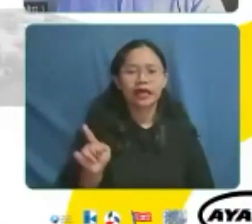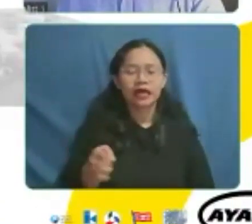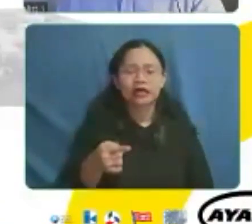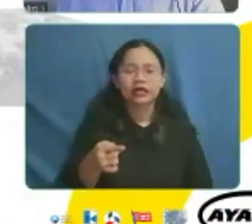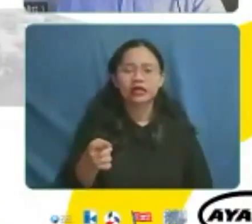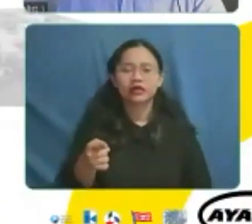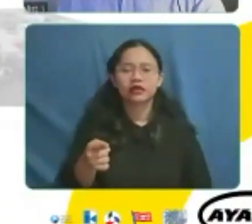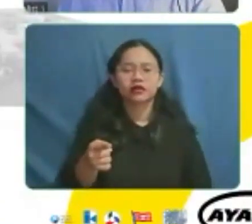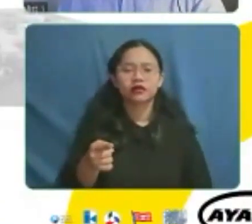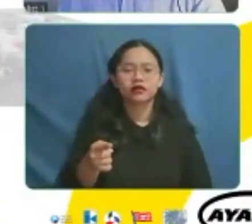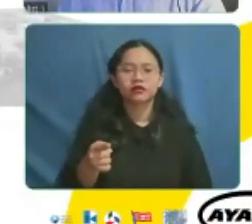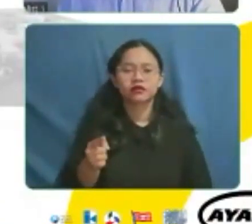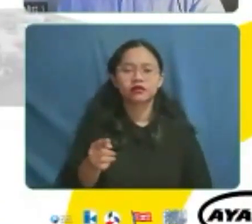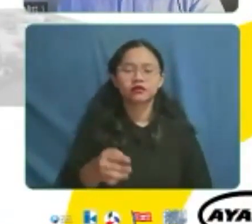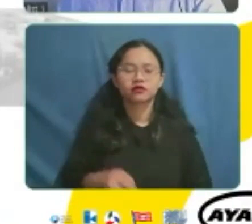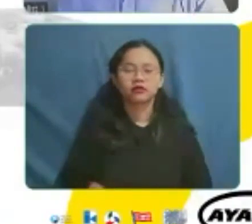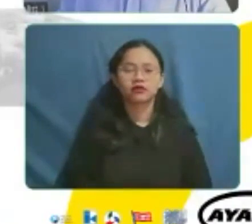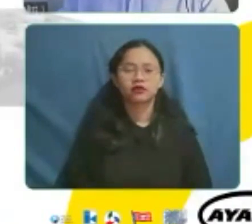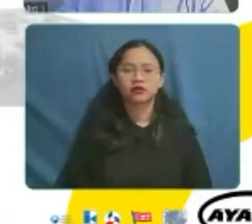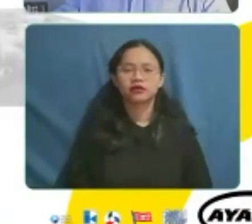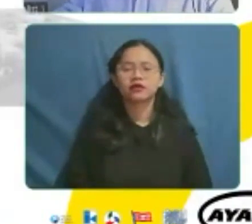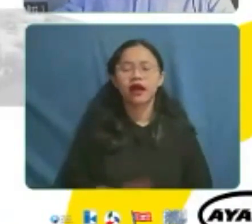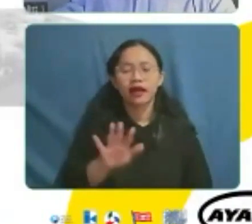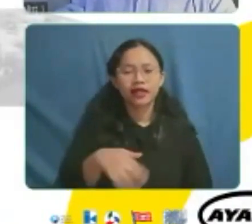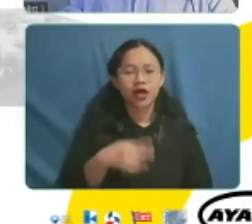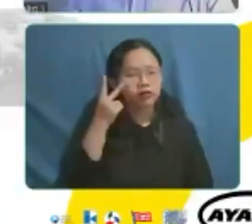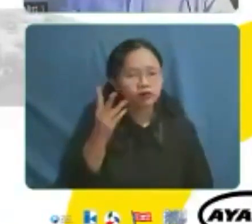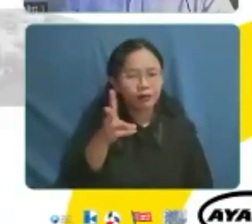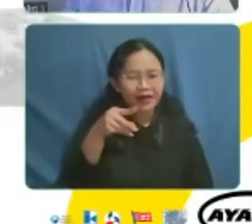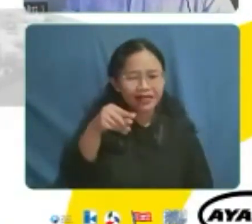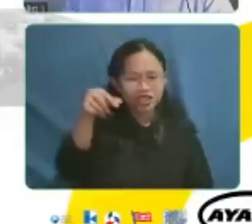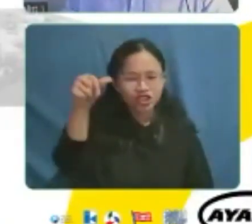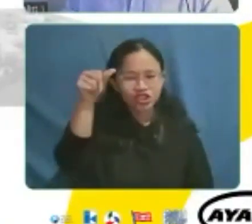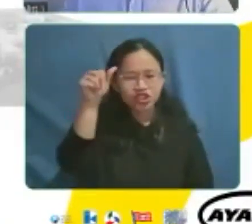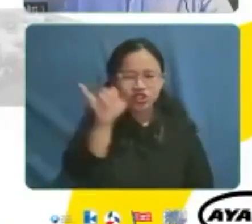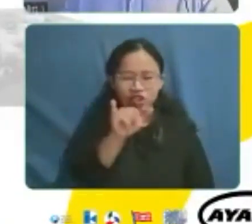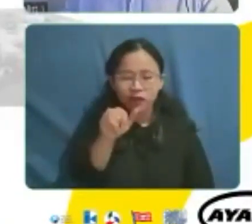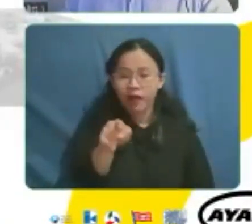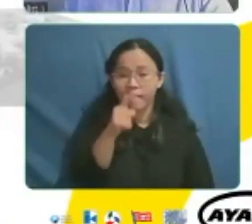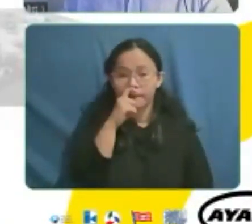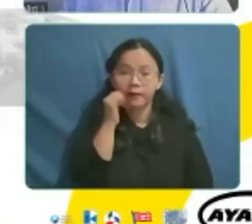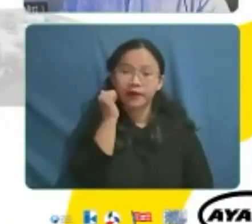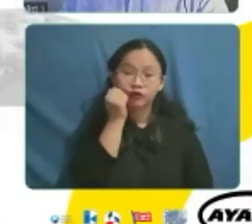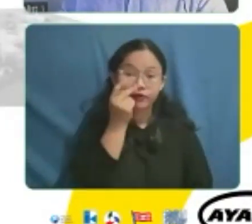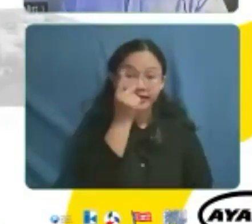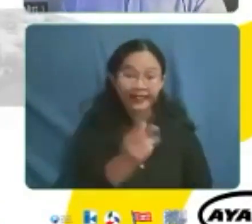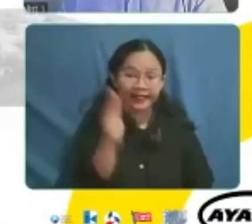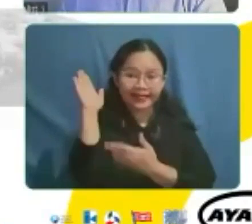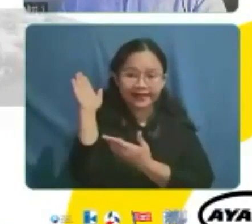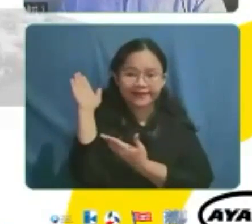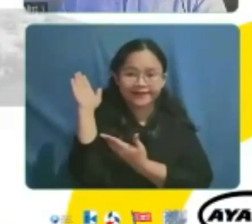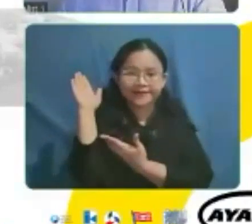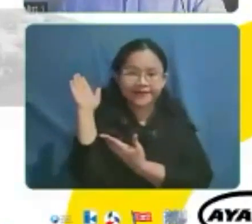would be quite different. So for example, in the picture shown here, into the diesel particle, there's an